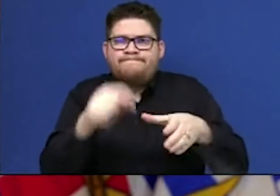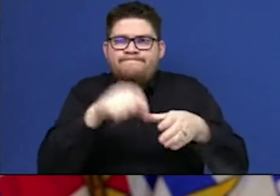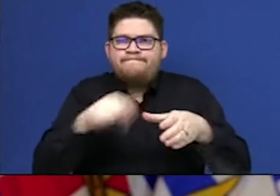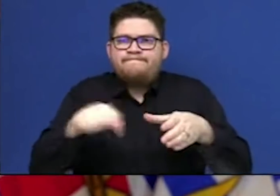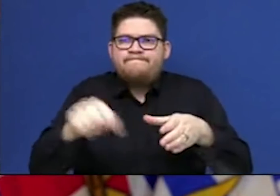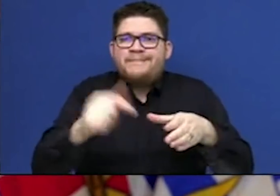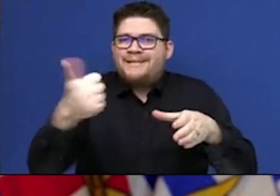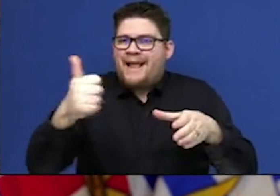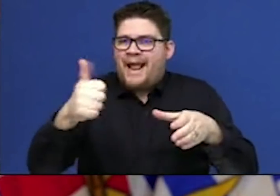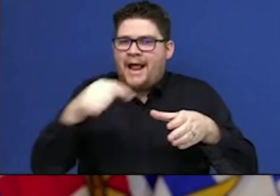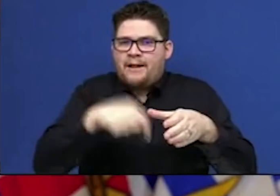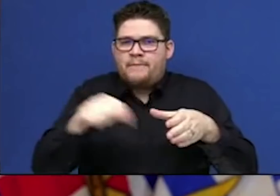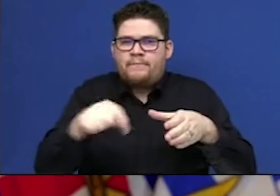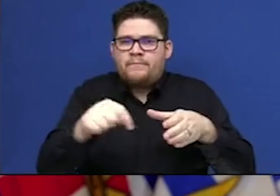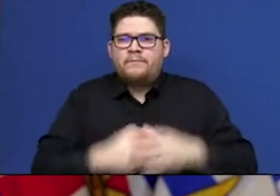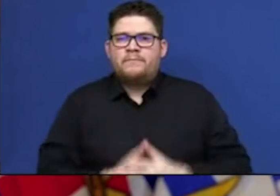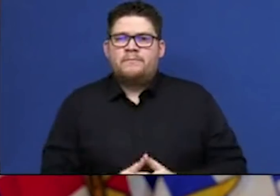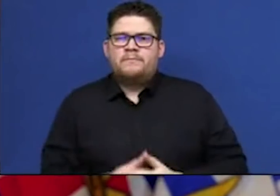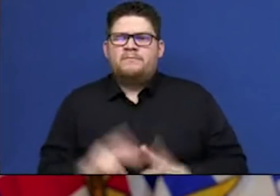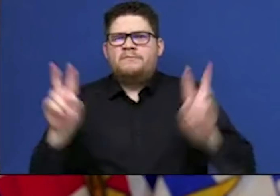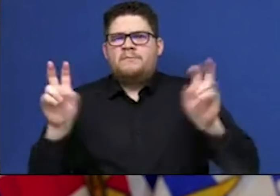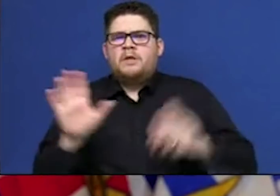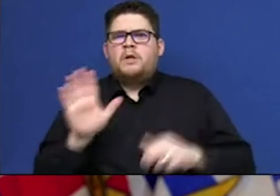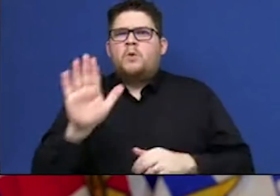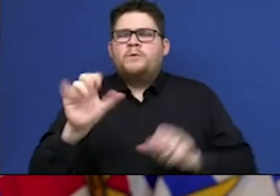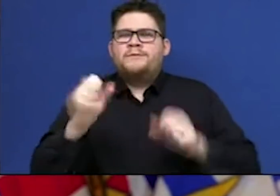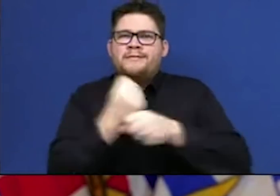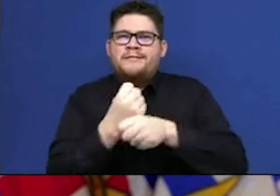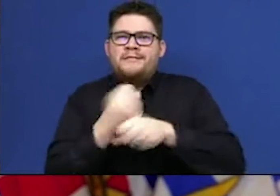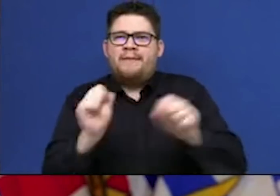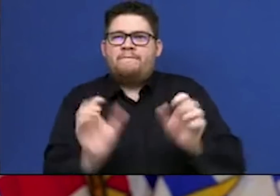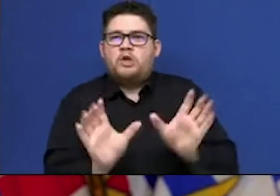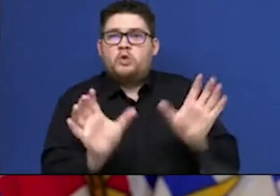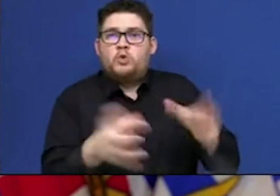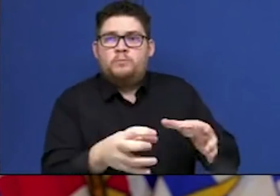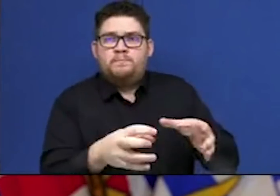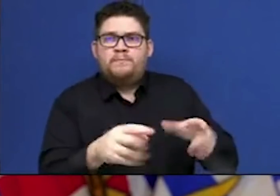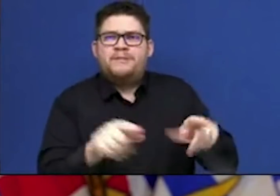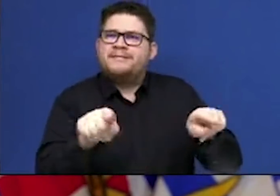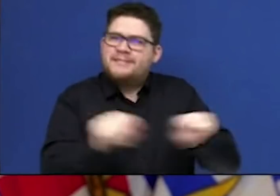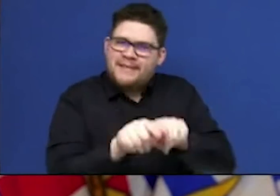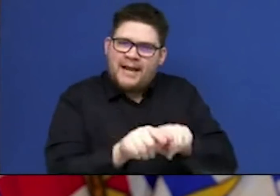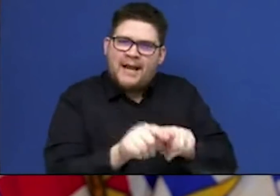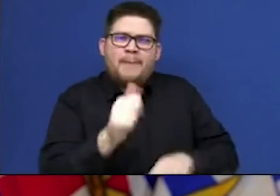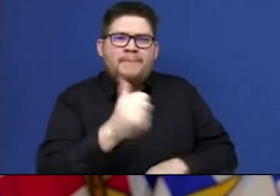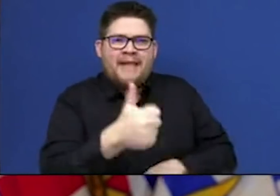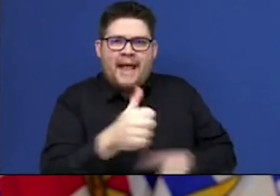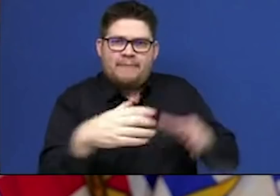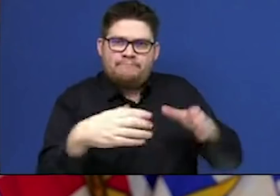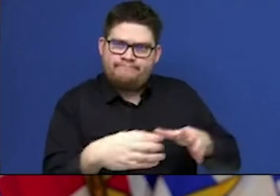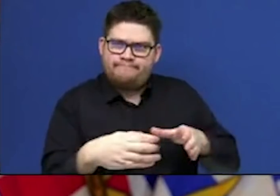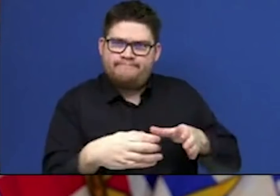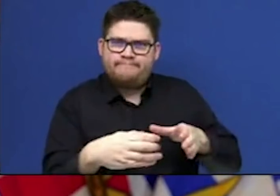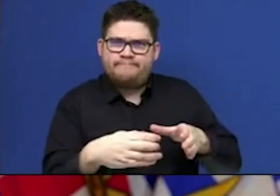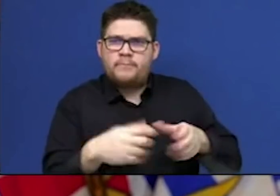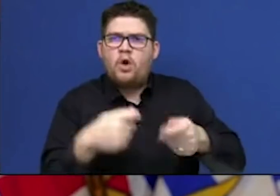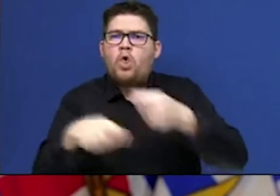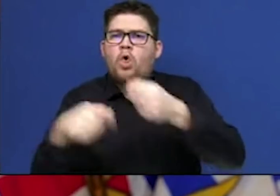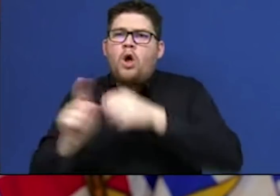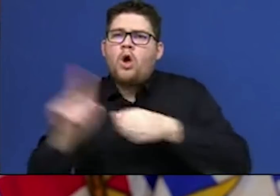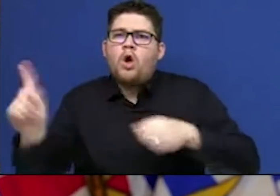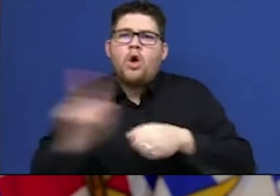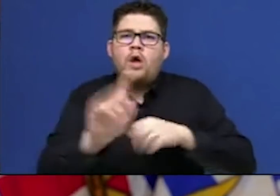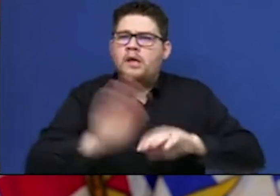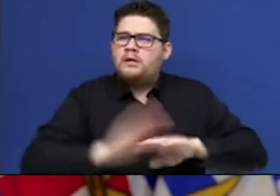to have and need to have in our communities. But right now, we are asking you to be part of the